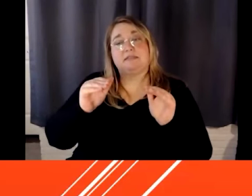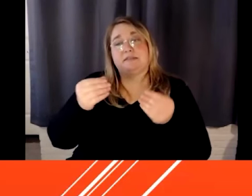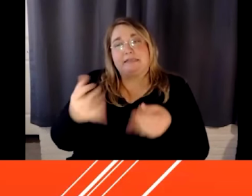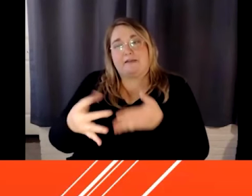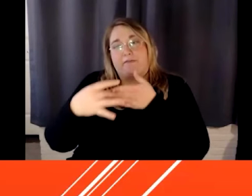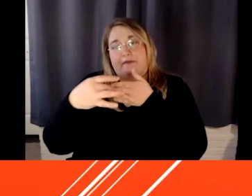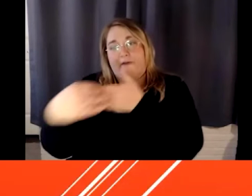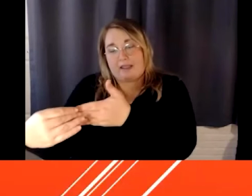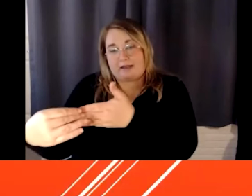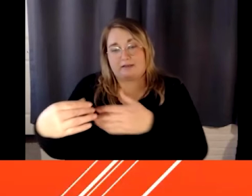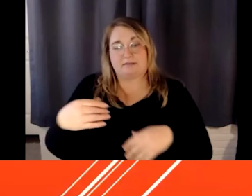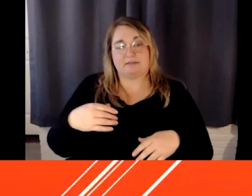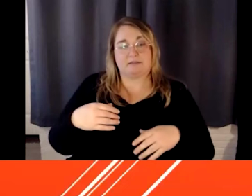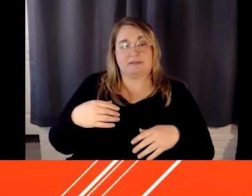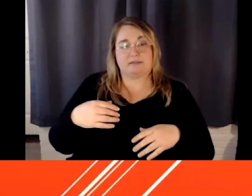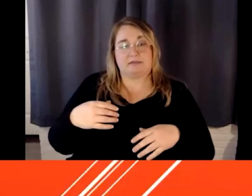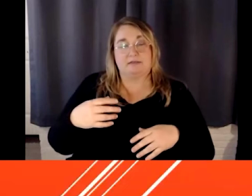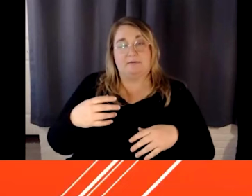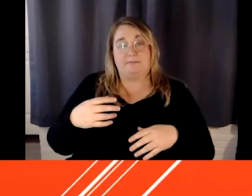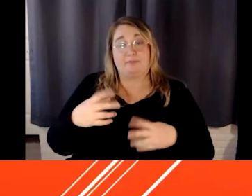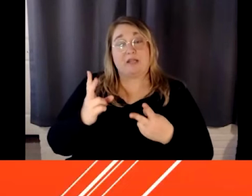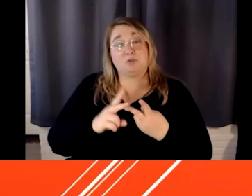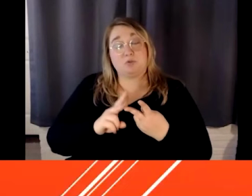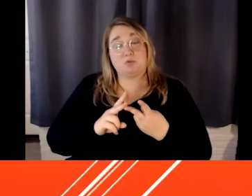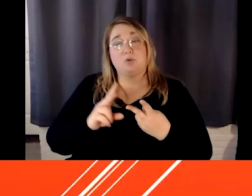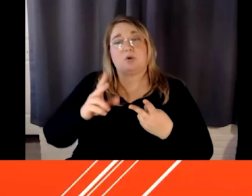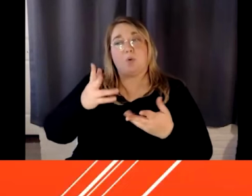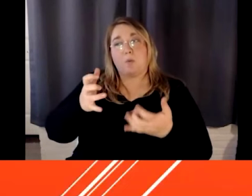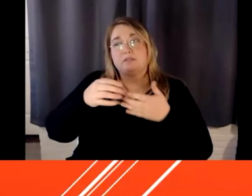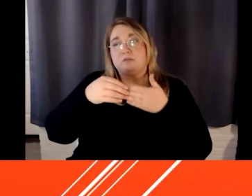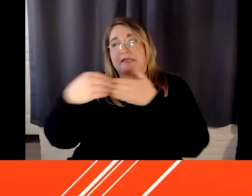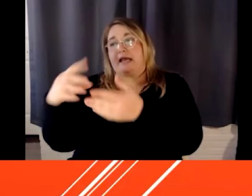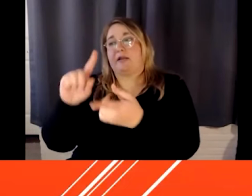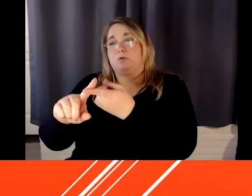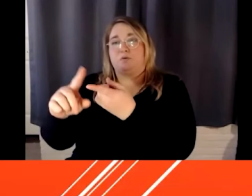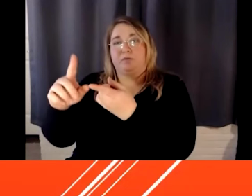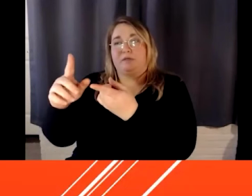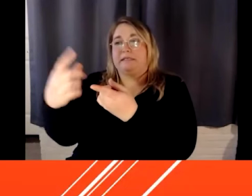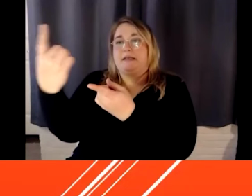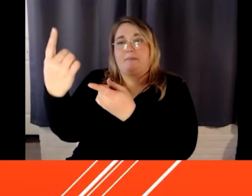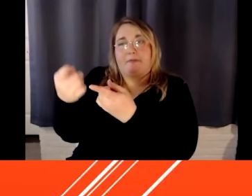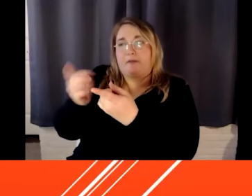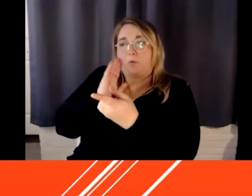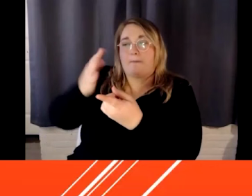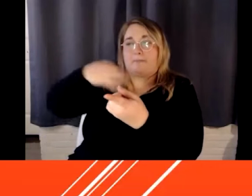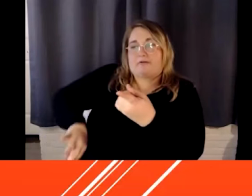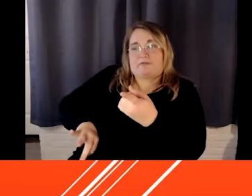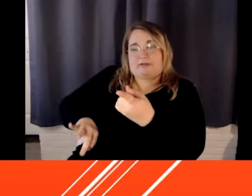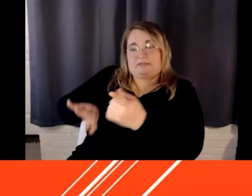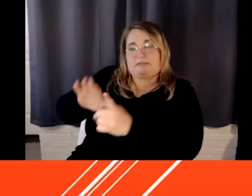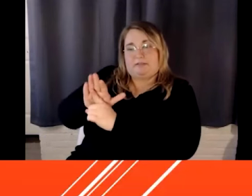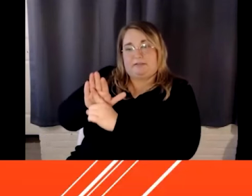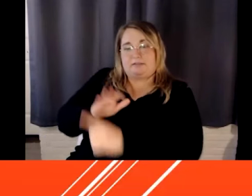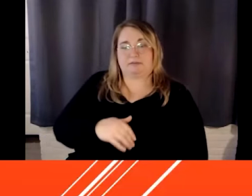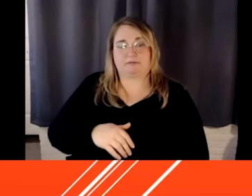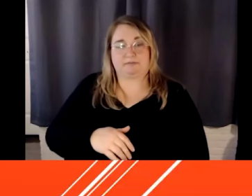wants to be guided towards something that's going to benefit him or her. I'm being biased here because I know he's in the